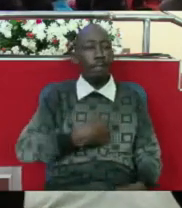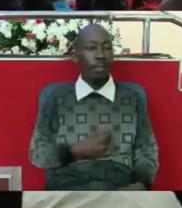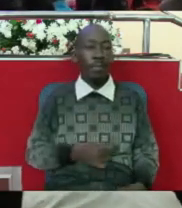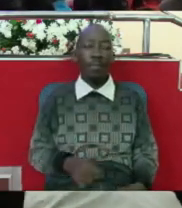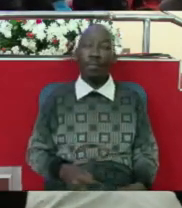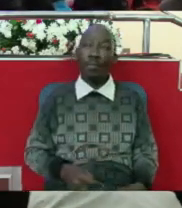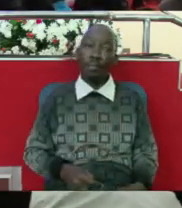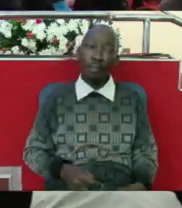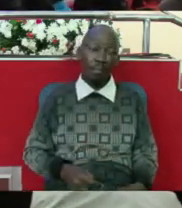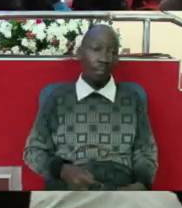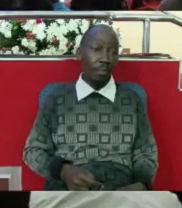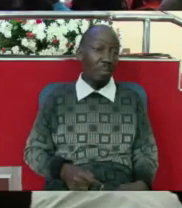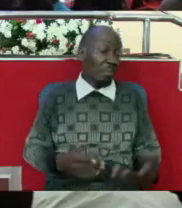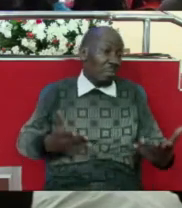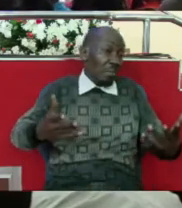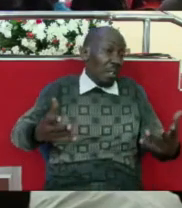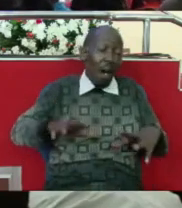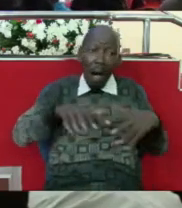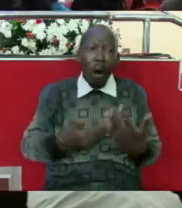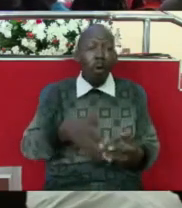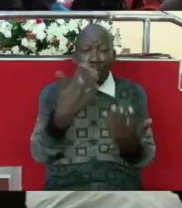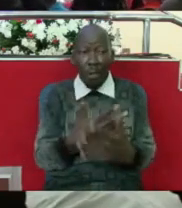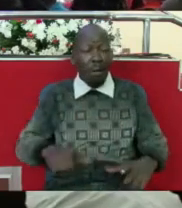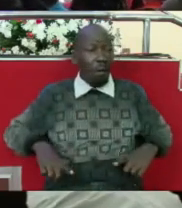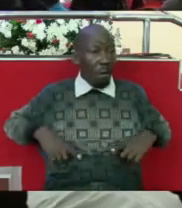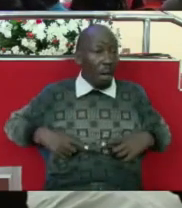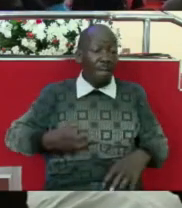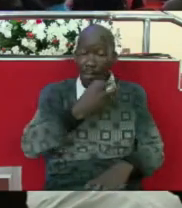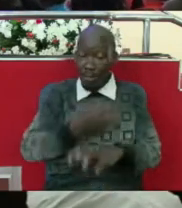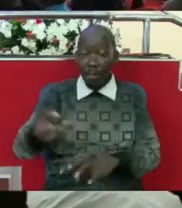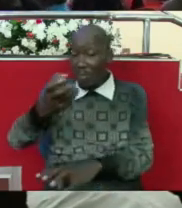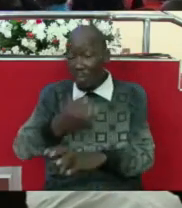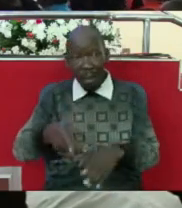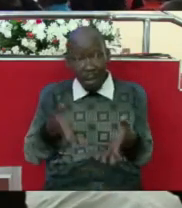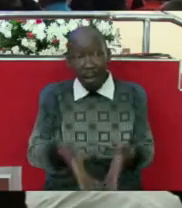Now, no matter how difficult life is for you right now,